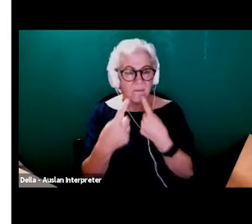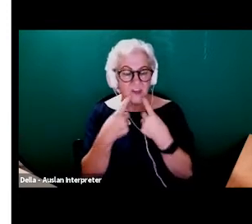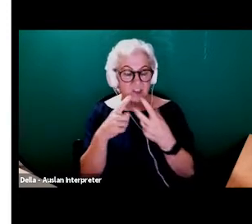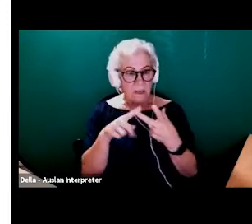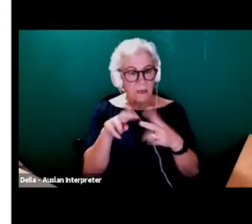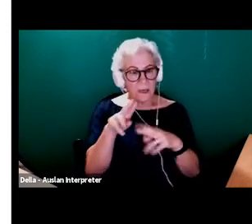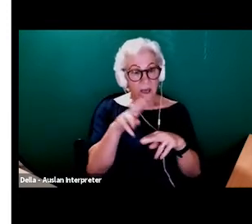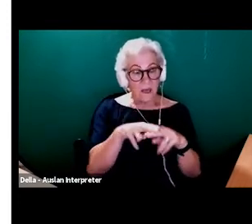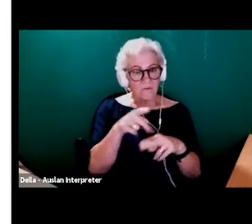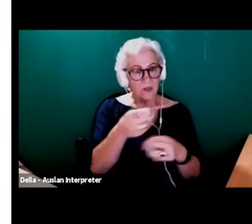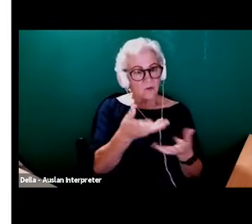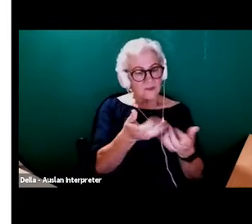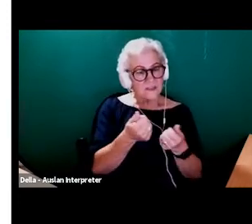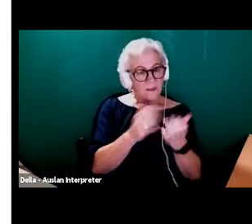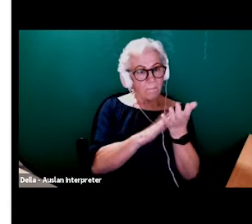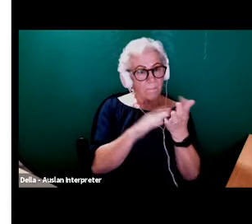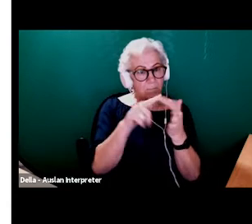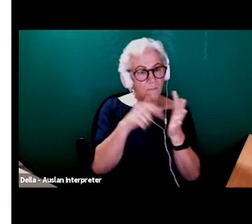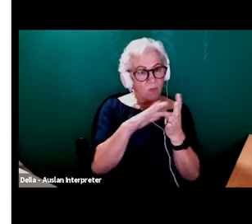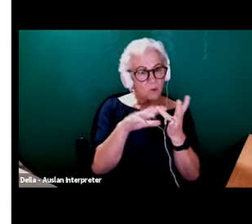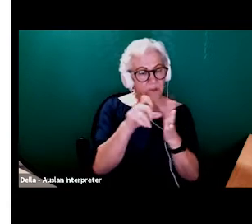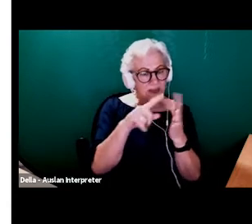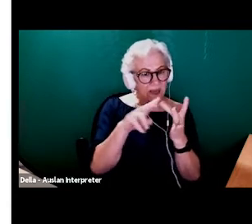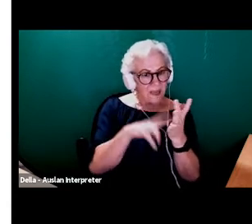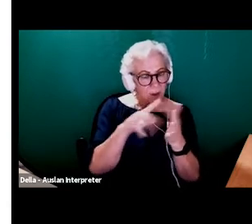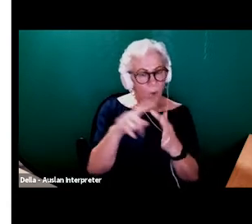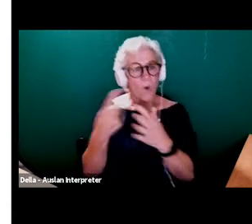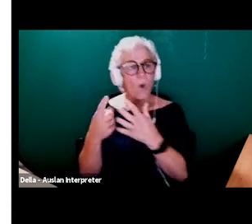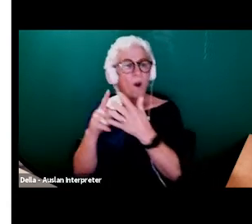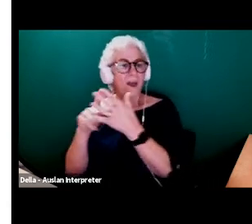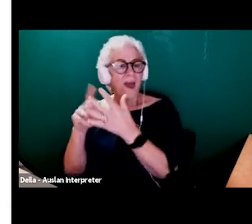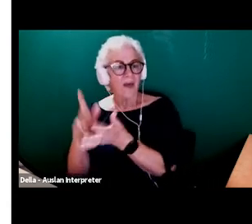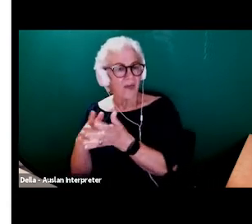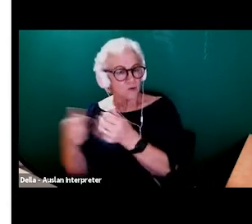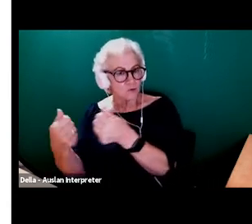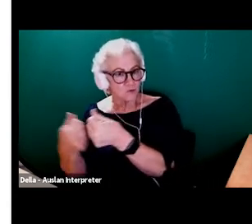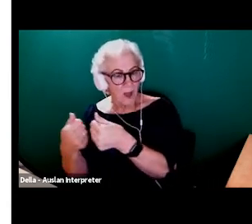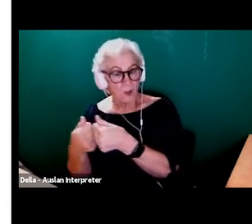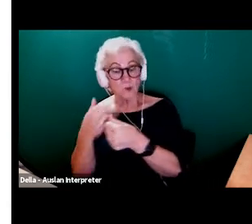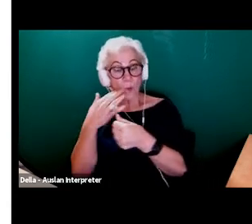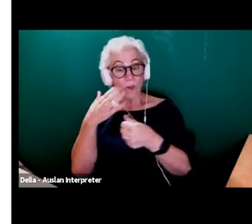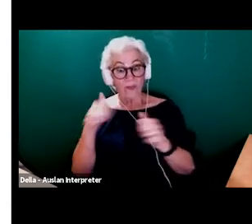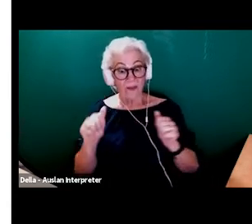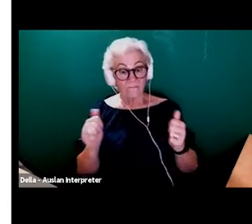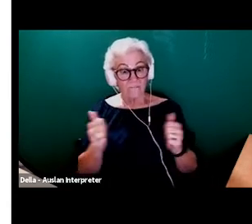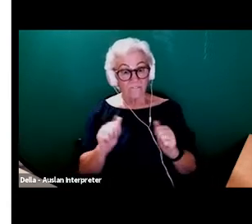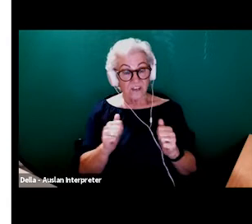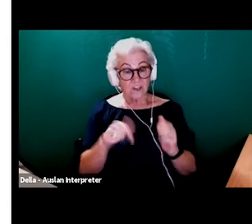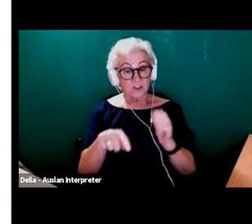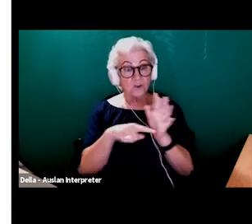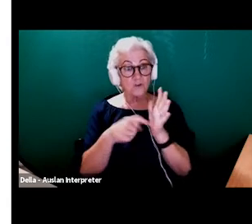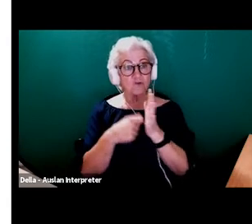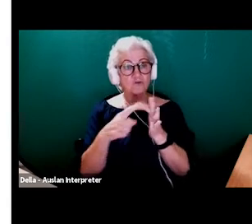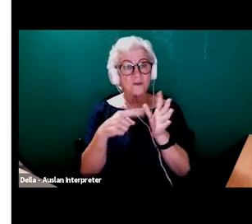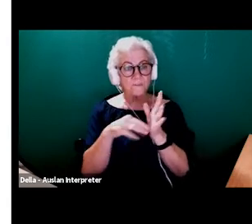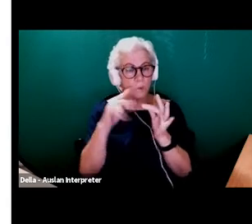they're receiving methadone or buprenorphine. And then when someone leaves treatment, there's also a notification that they've